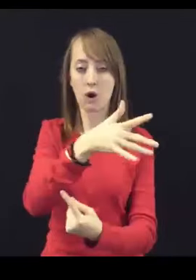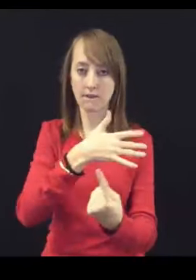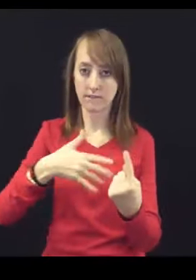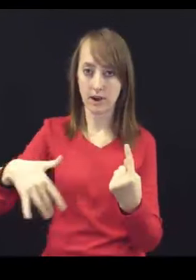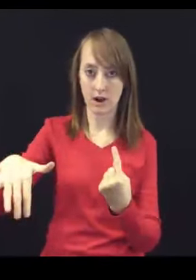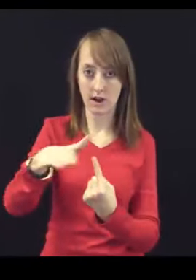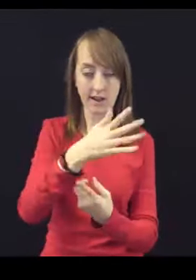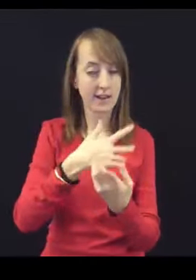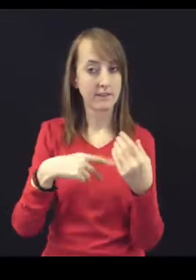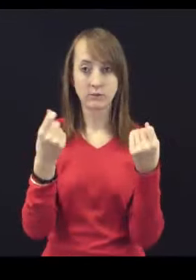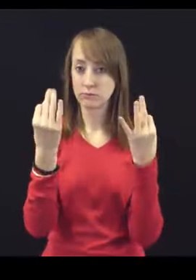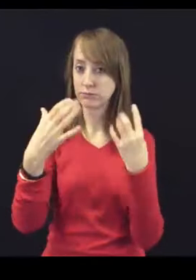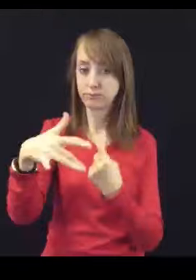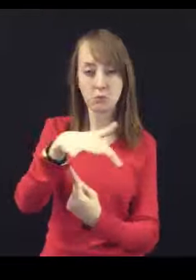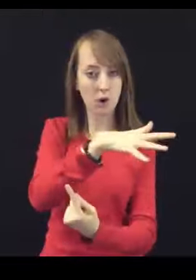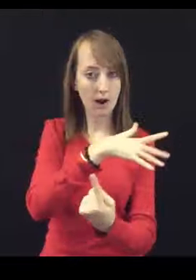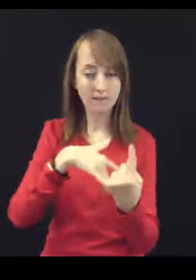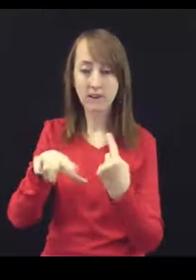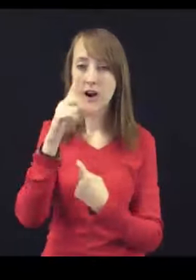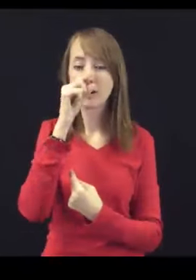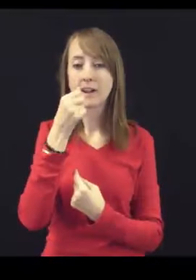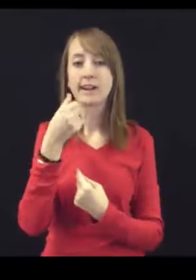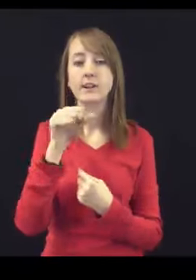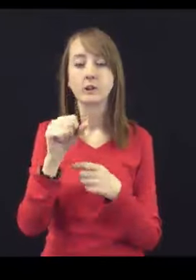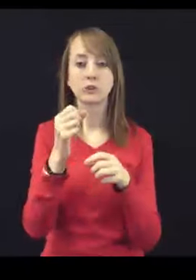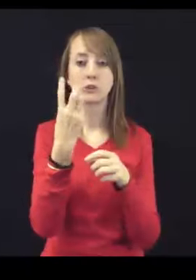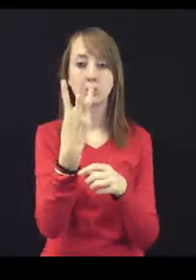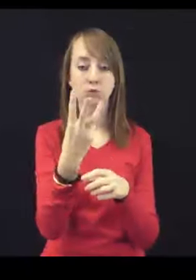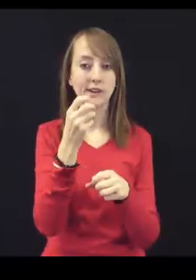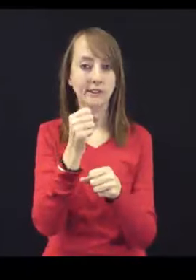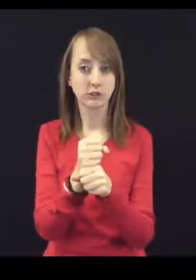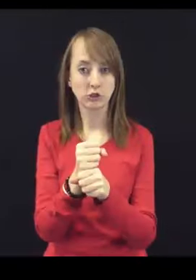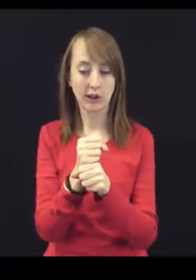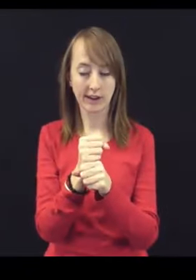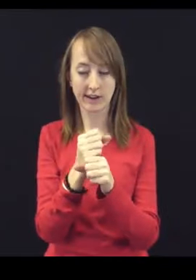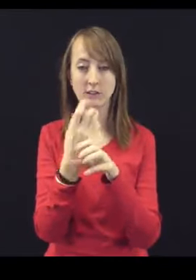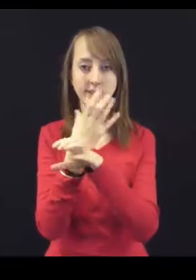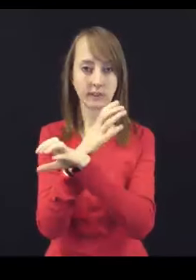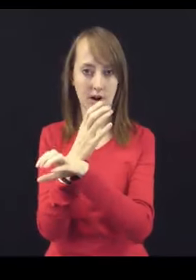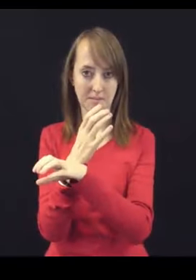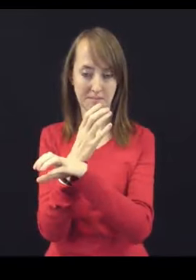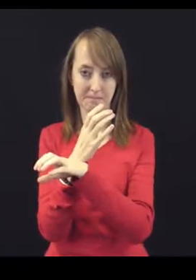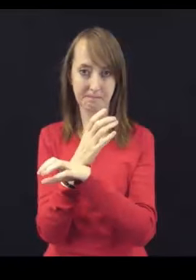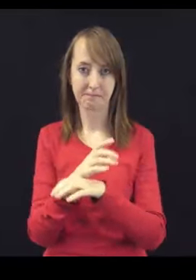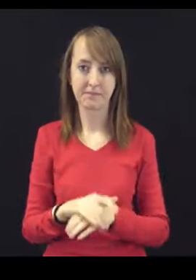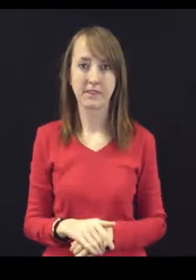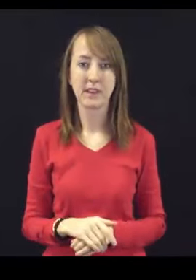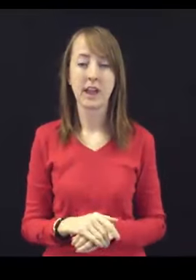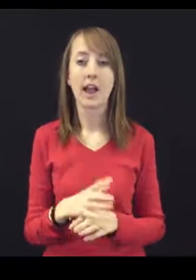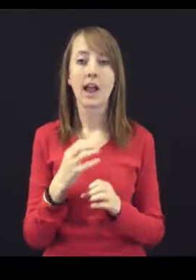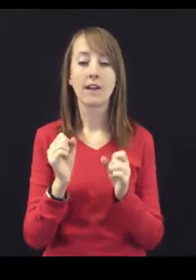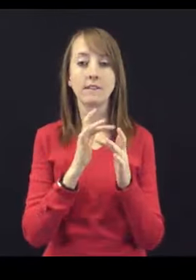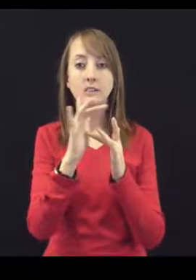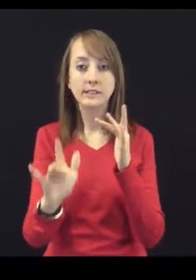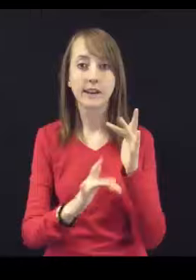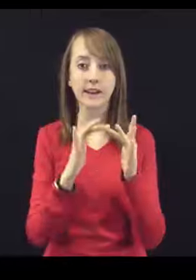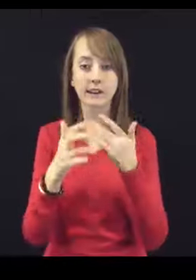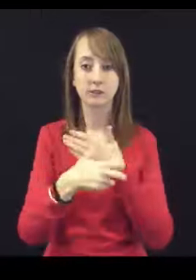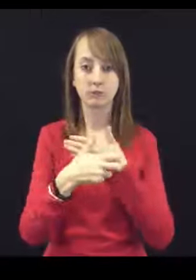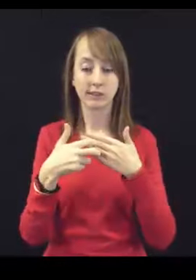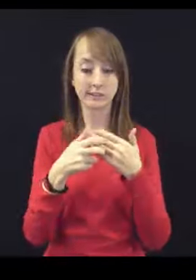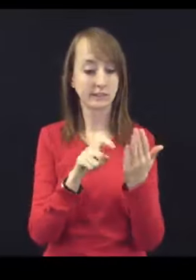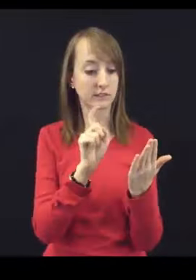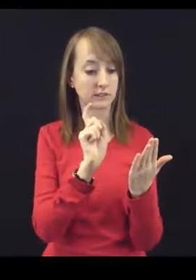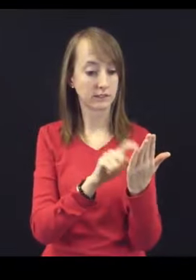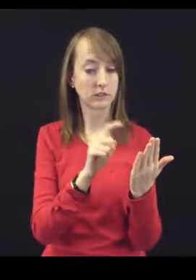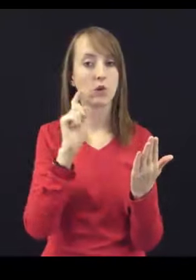To field. If the person you have selected is an iPad 2 user or iPhone 4 user, you can try tapping on the FaceTime button